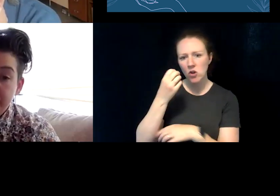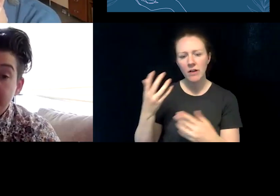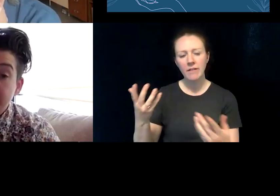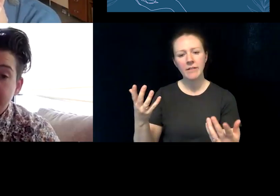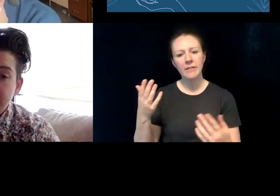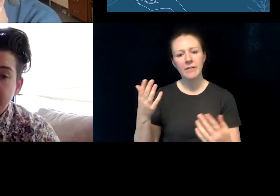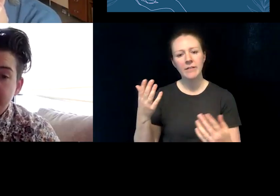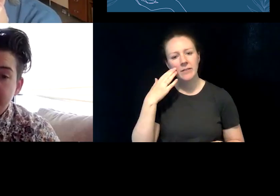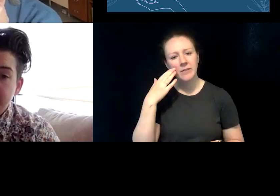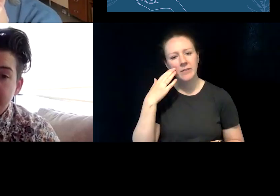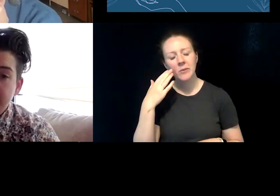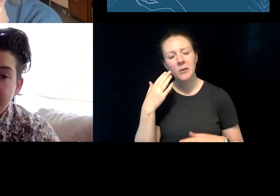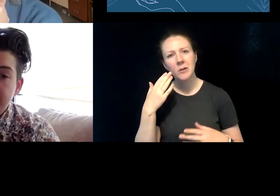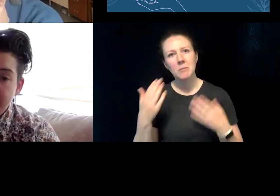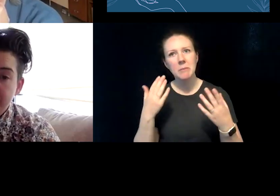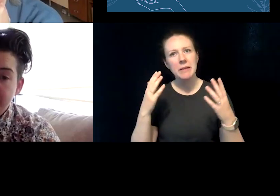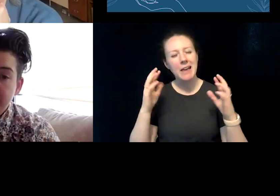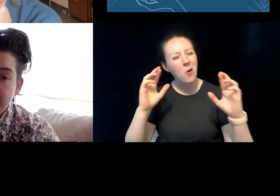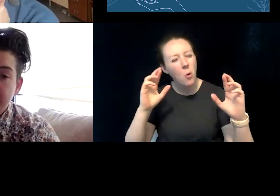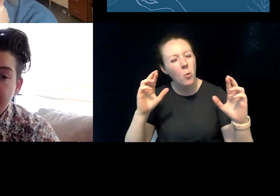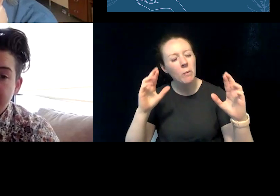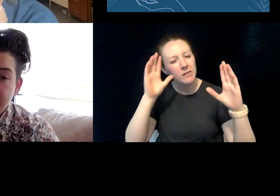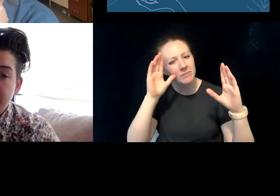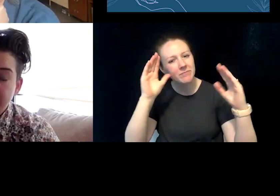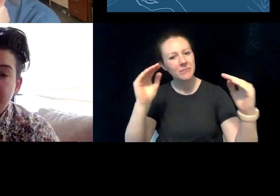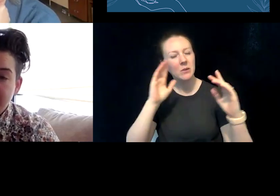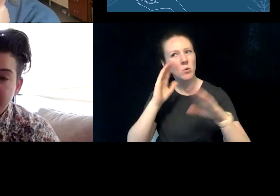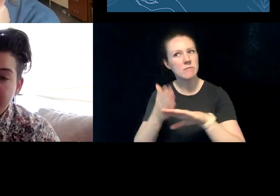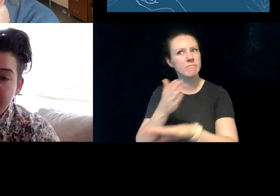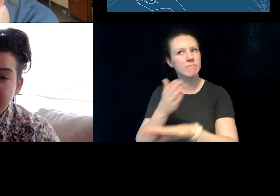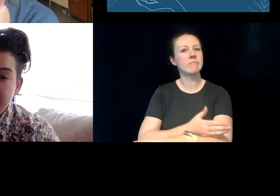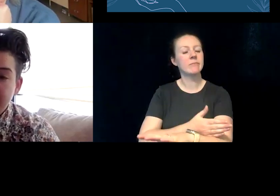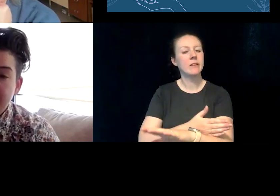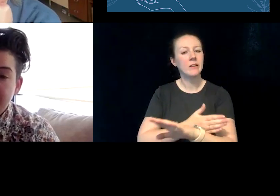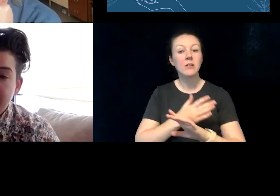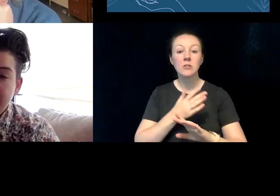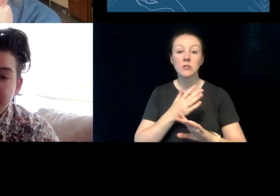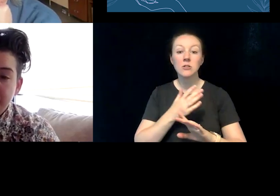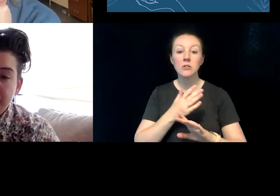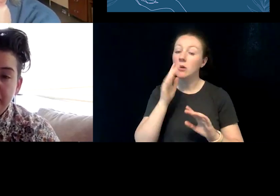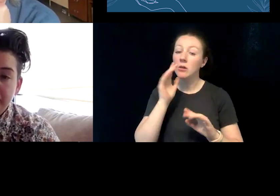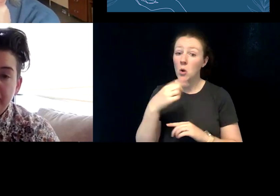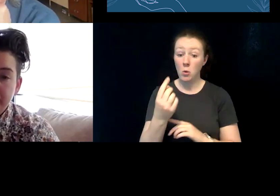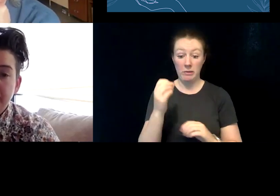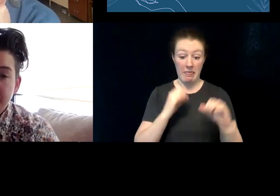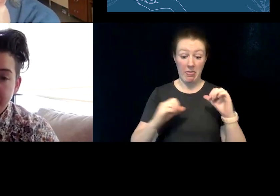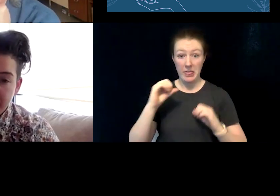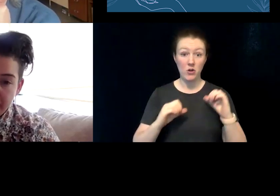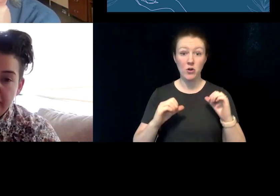And a lot of times, yes, in the hall, in the theater, but also in the lobby,